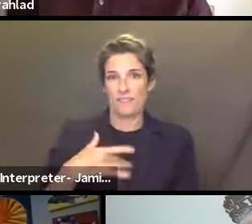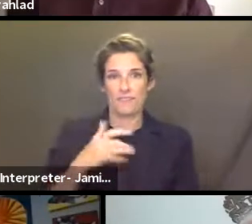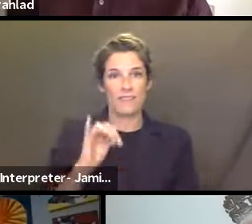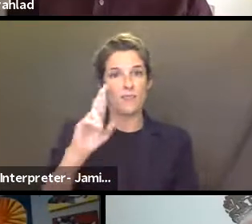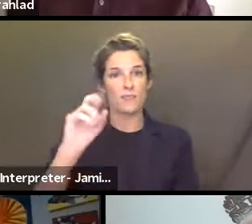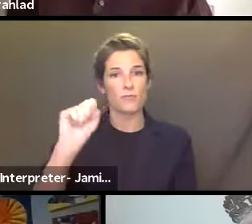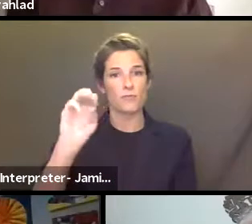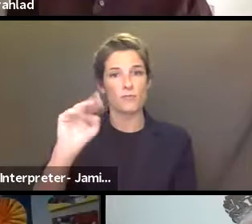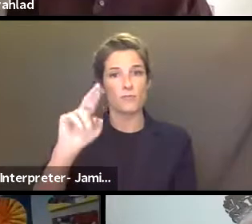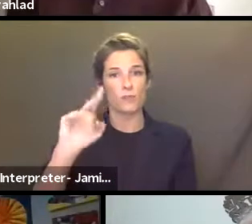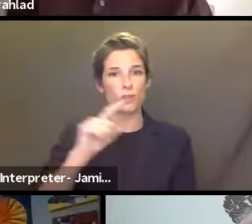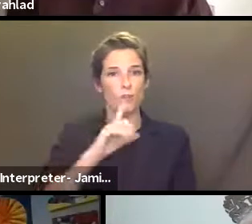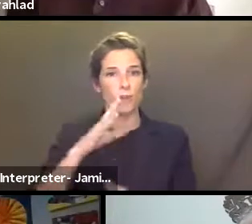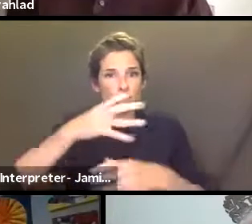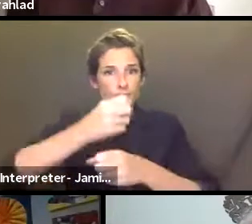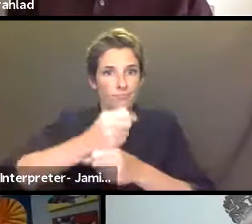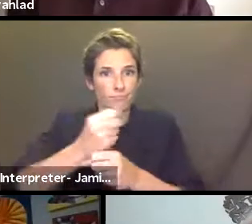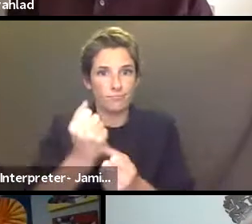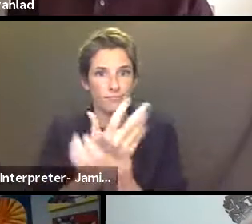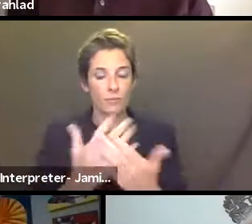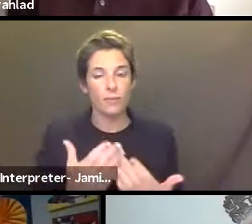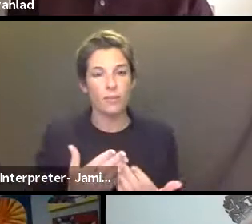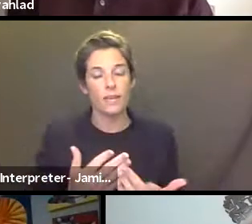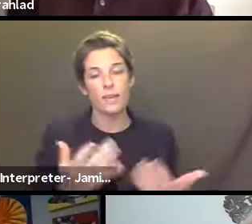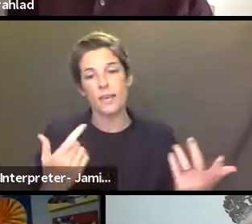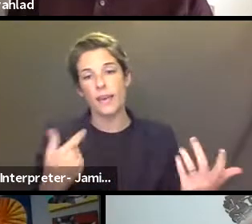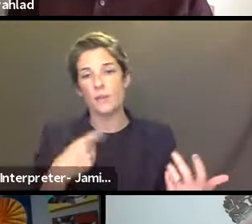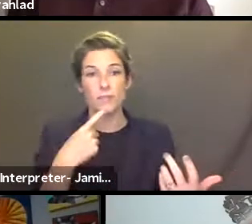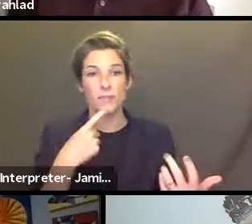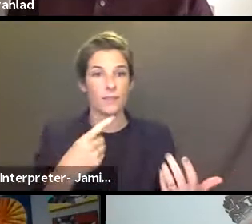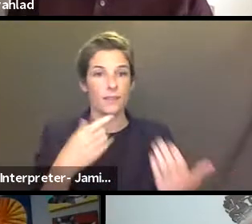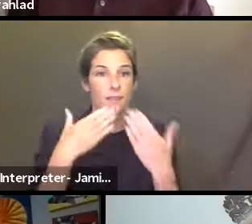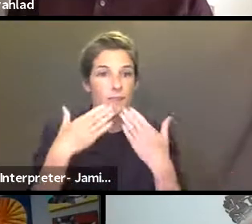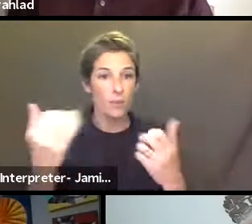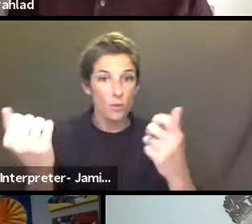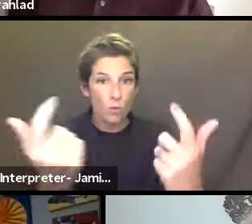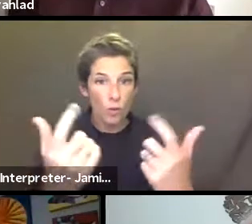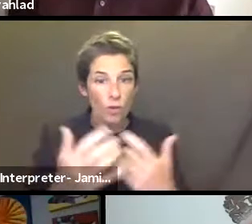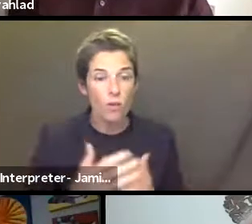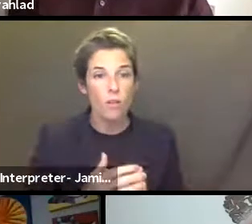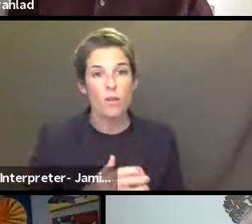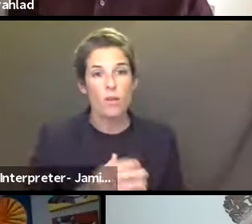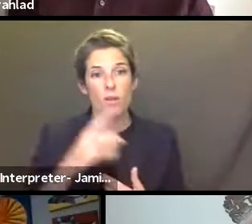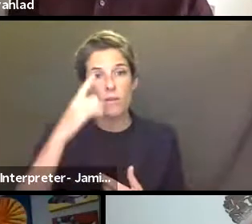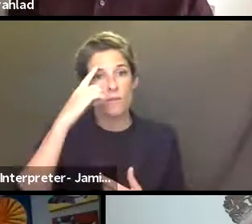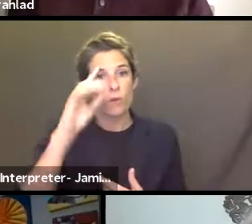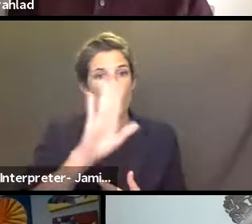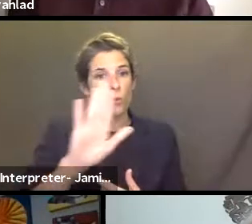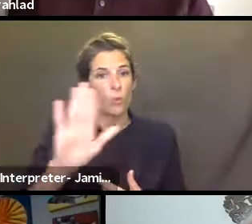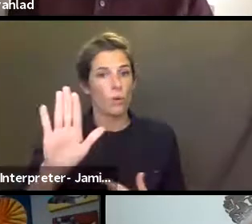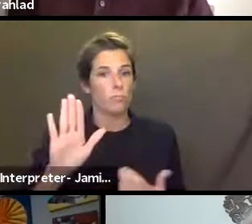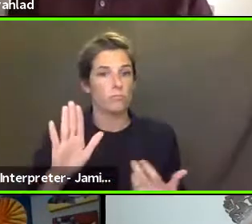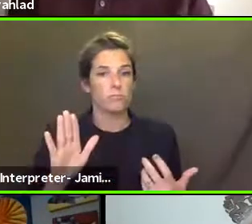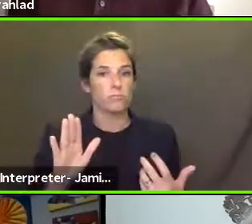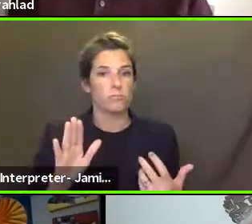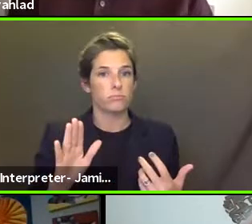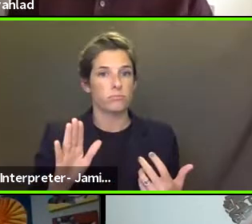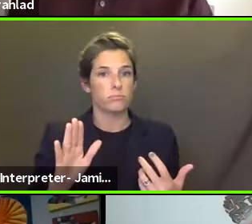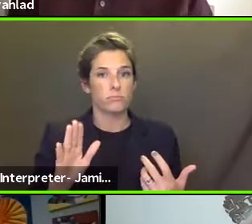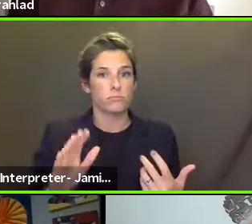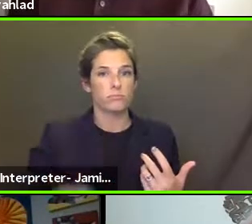guess I would just say thank you to all of you for, you know, echoing